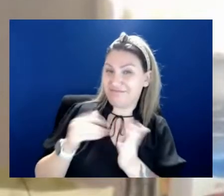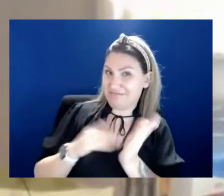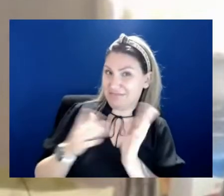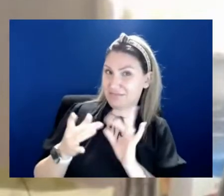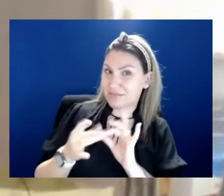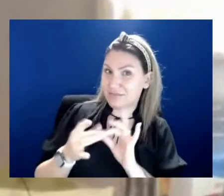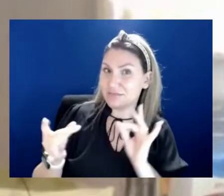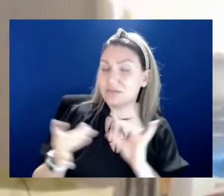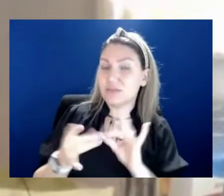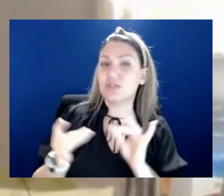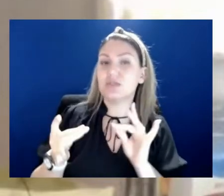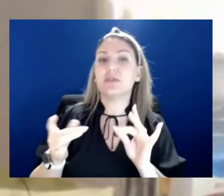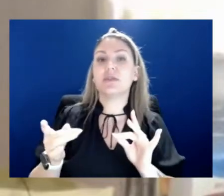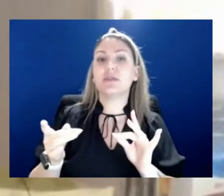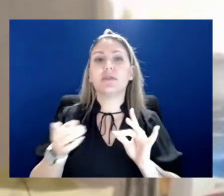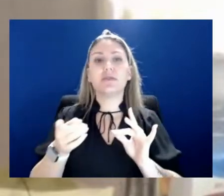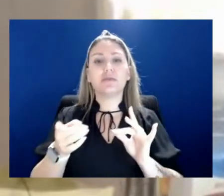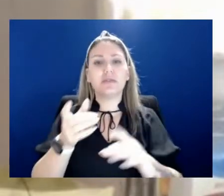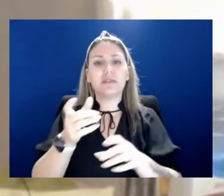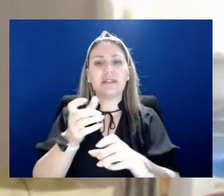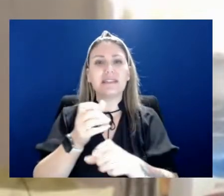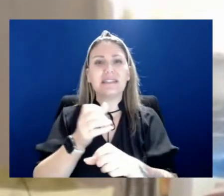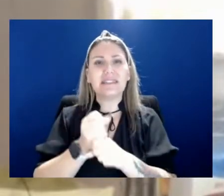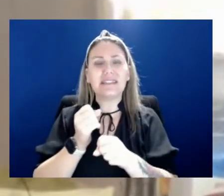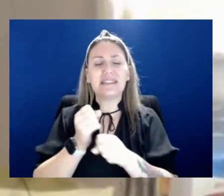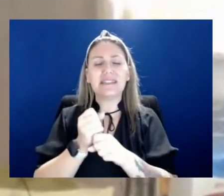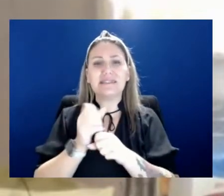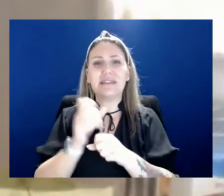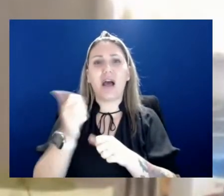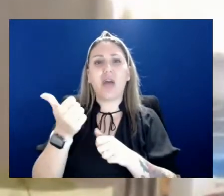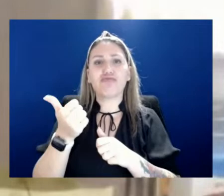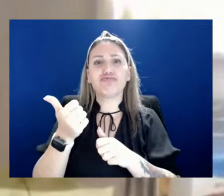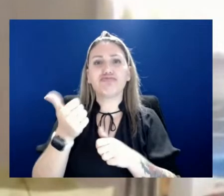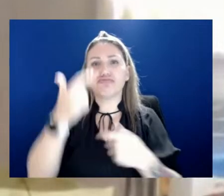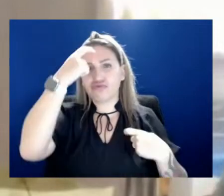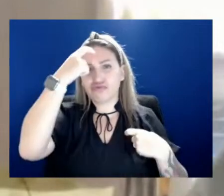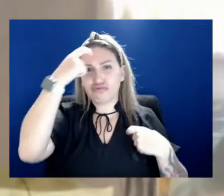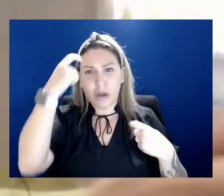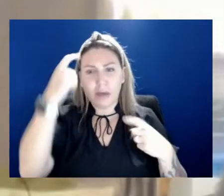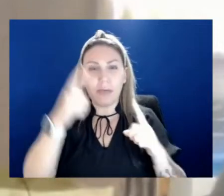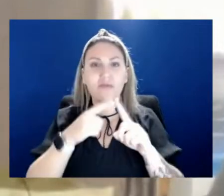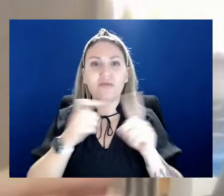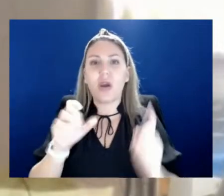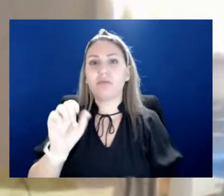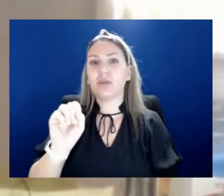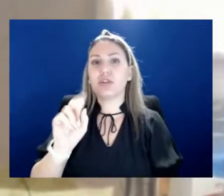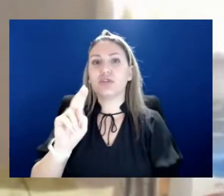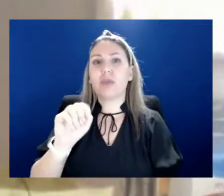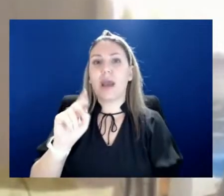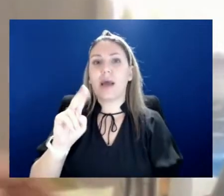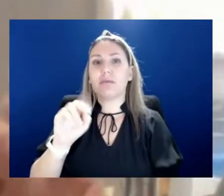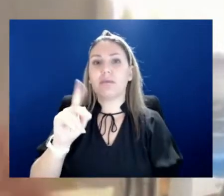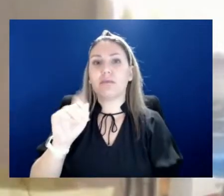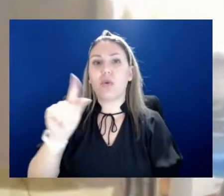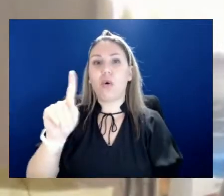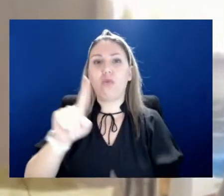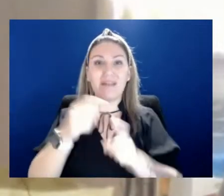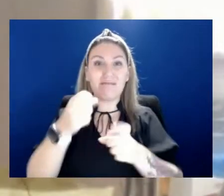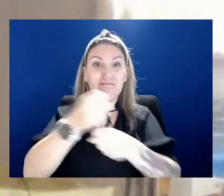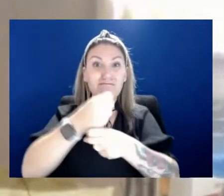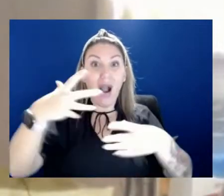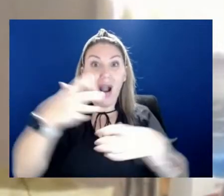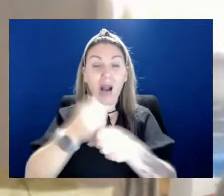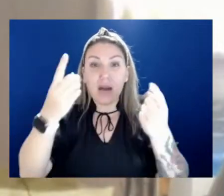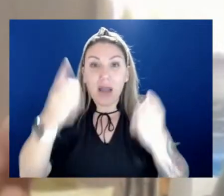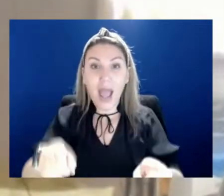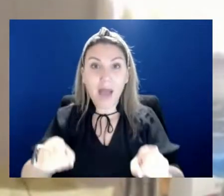attest to, you will get penetrating trauma from what we call shrapnel. An explosive goes off. If it goes off